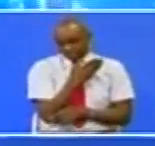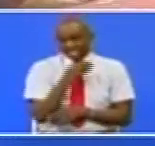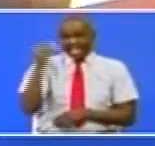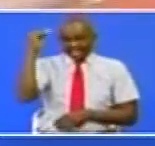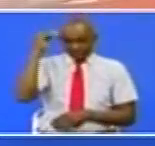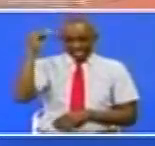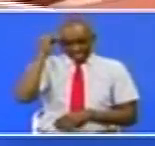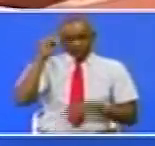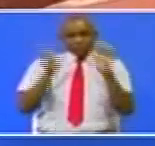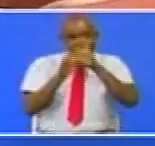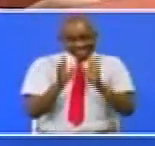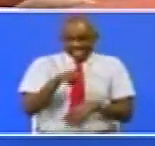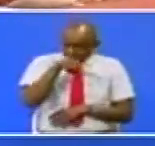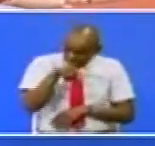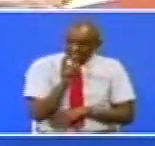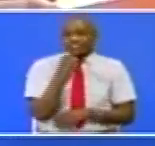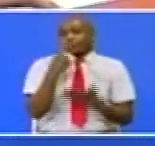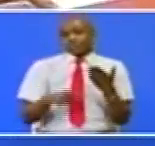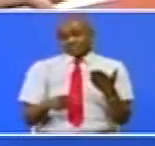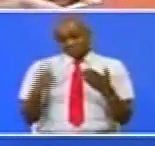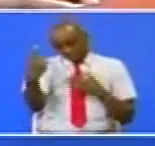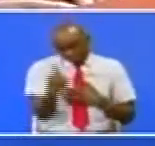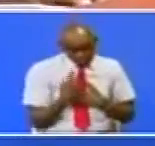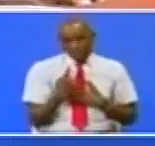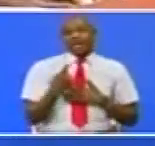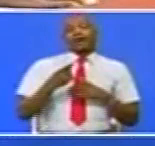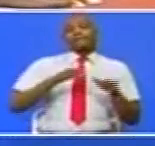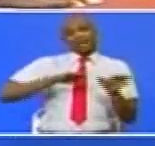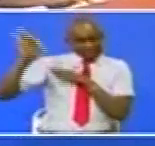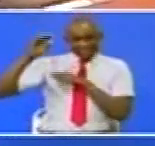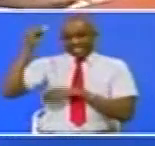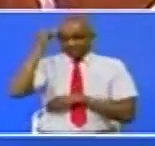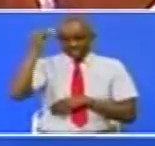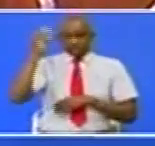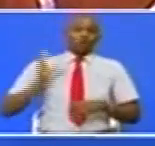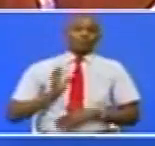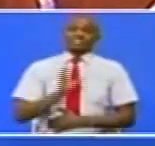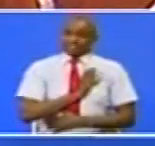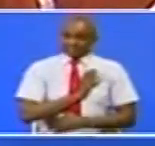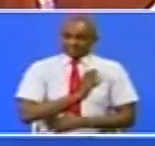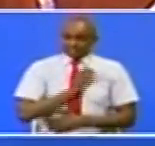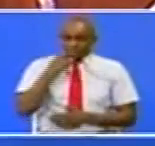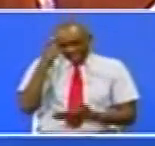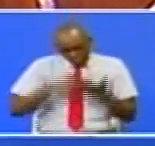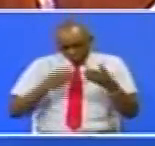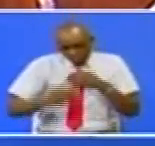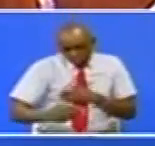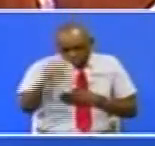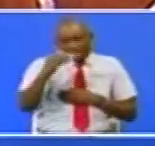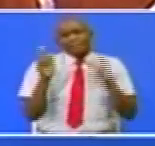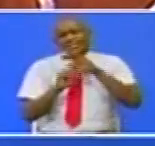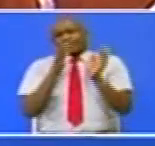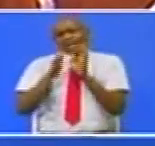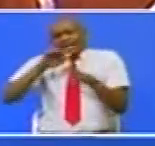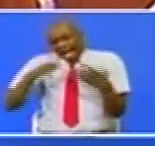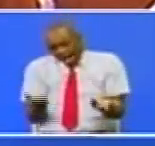Education Cabinet Secretary Dr. Fred Matiang'i appeared before the Parliamentary Education Committee to chart the way forward on how the ministry plans